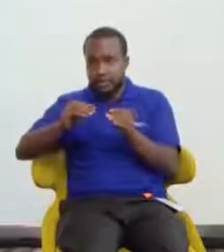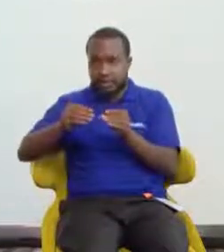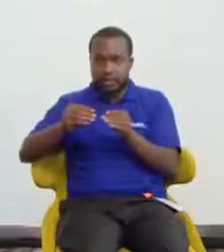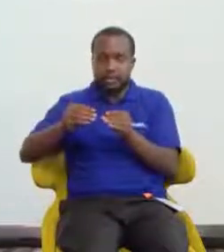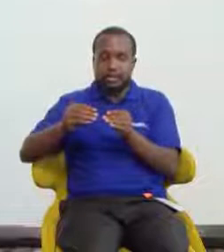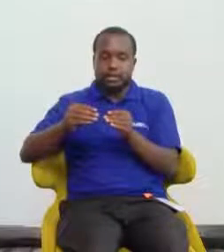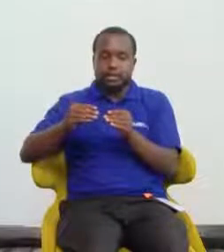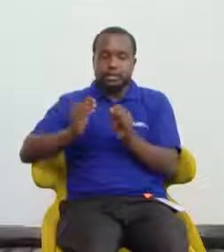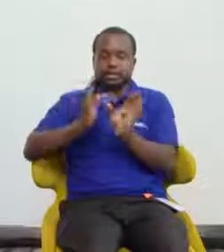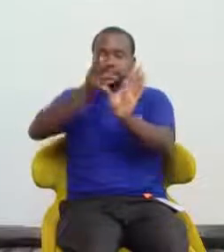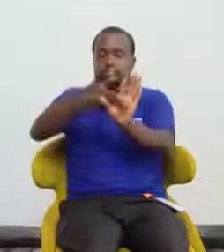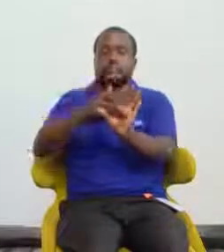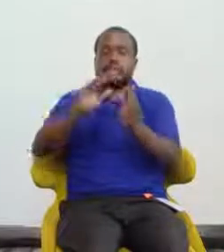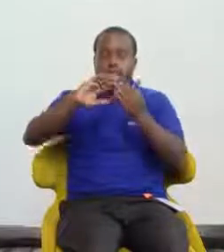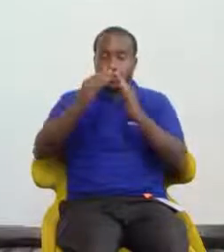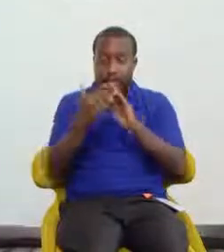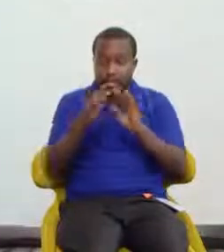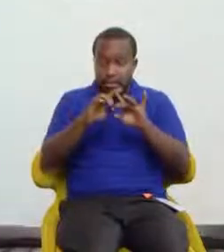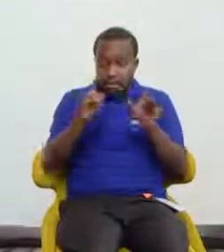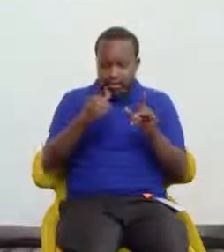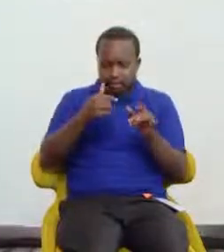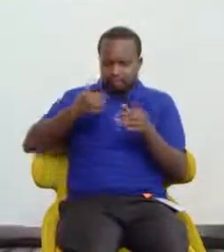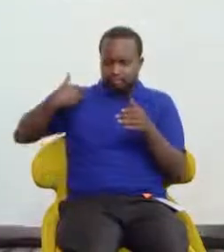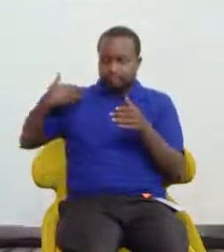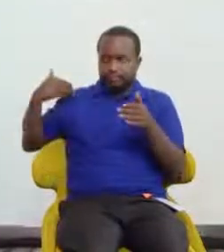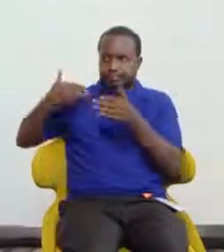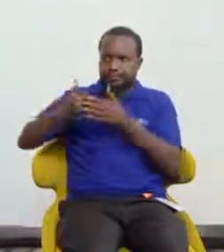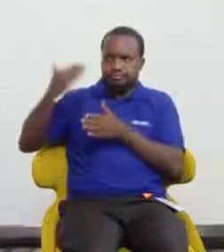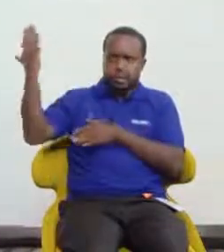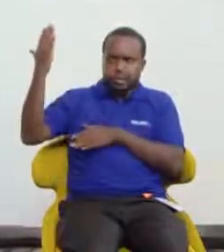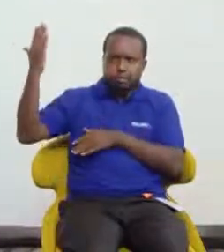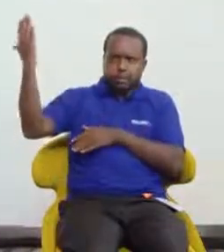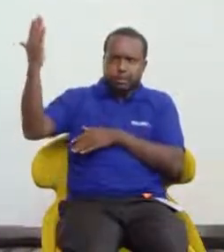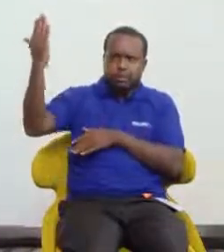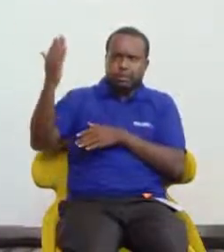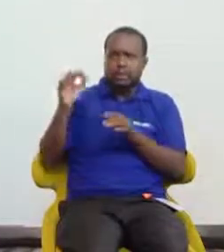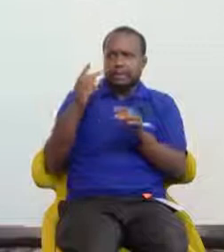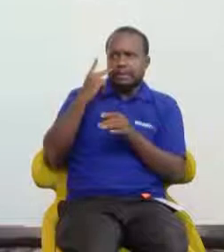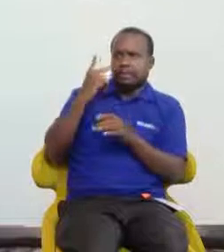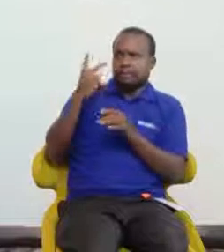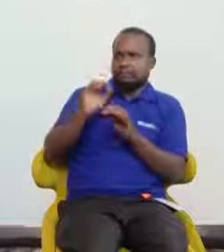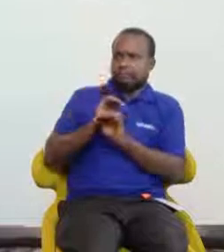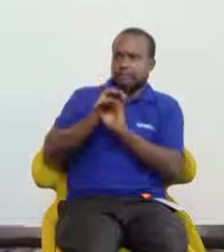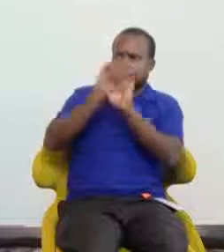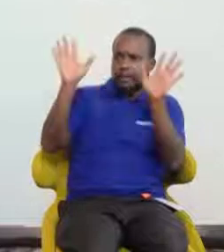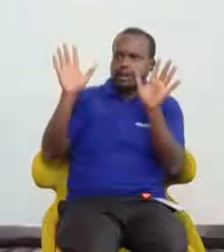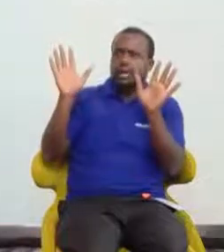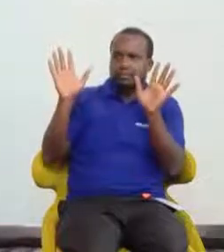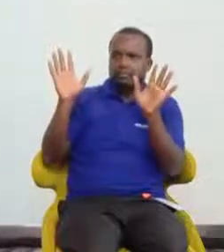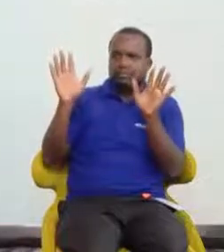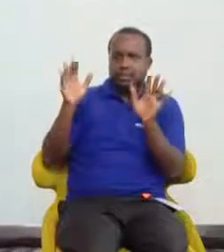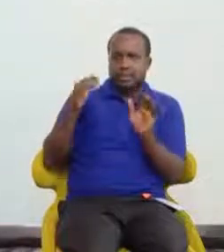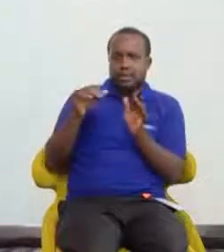the community. However, from our presentation so far, everything is so clear that we still have